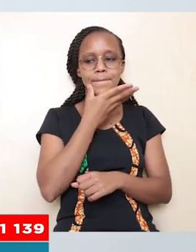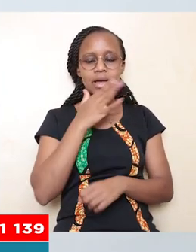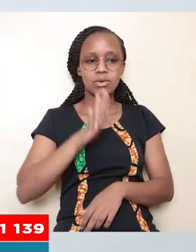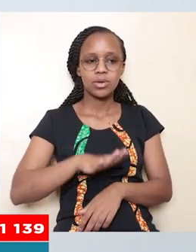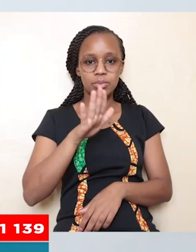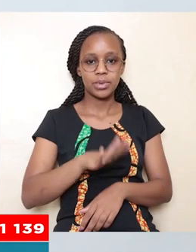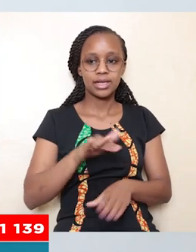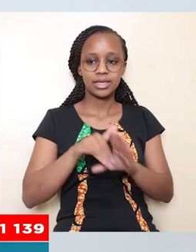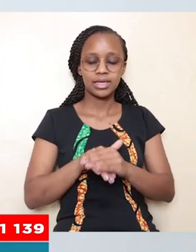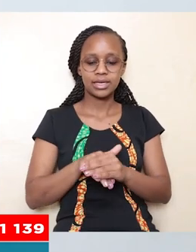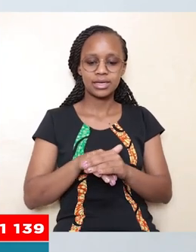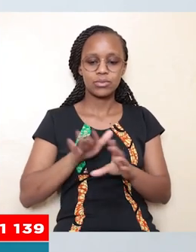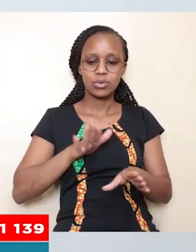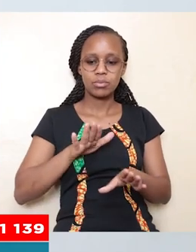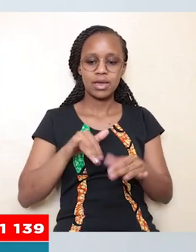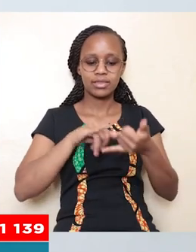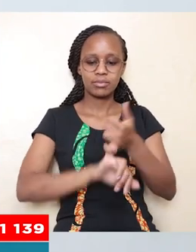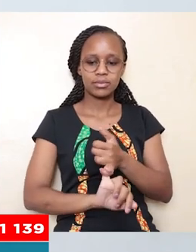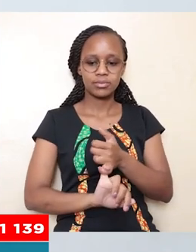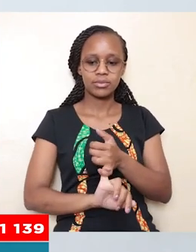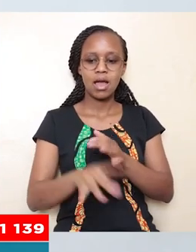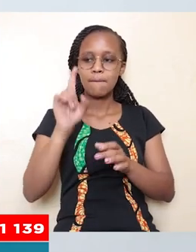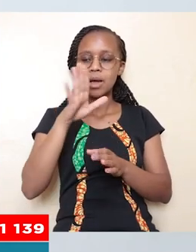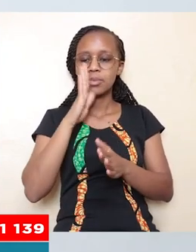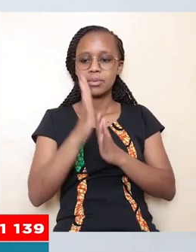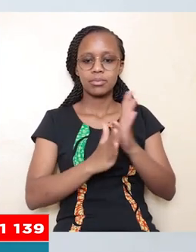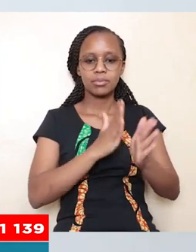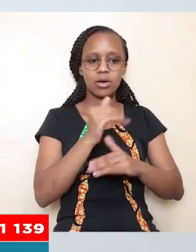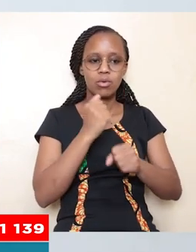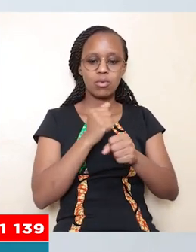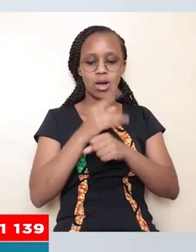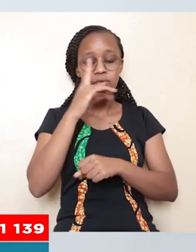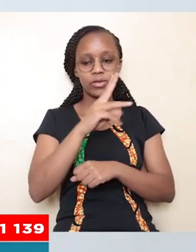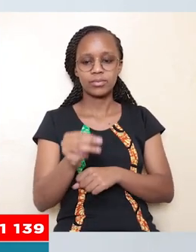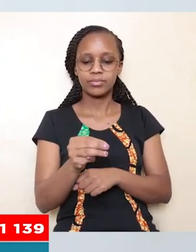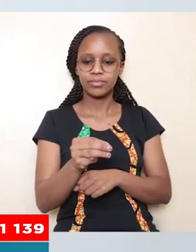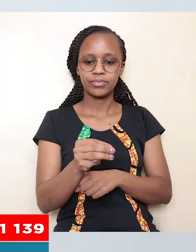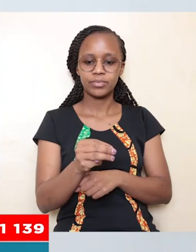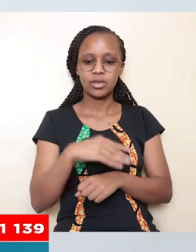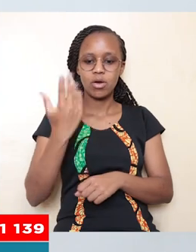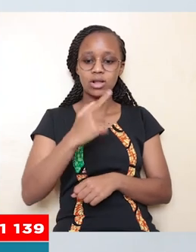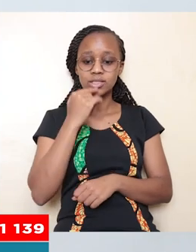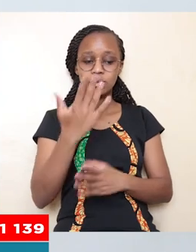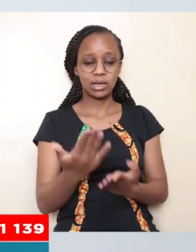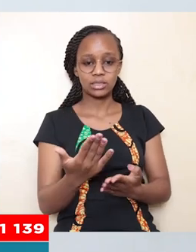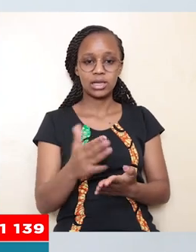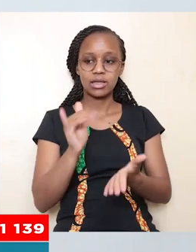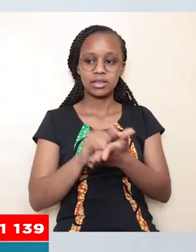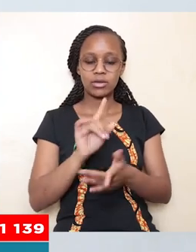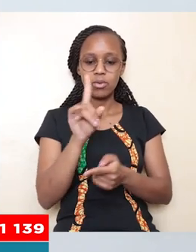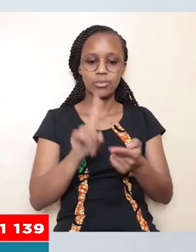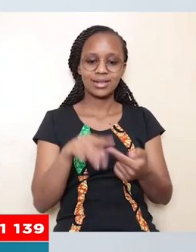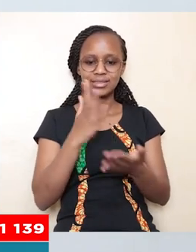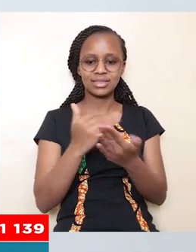and women in those marriages must be prepared to work for them. We always say that